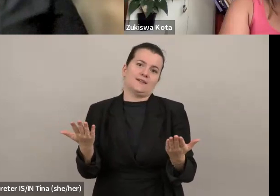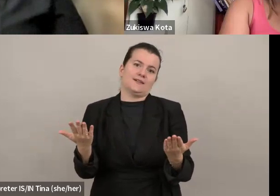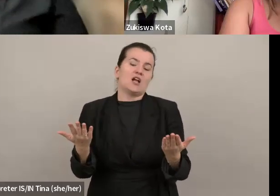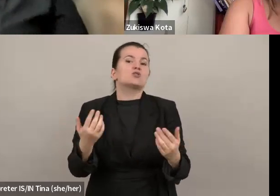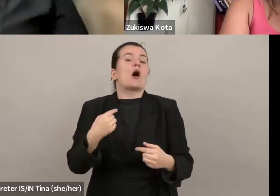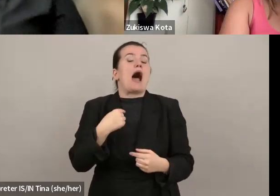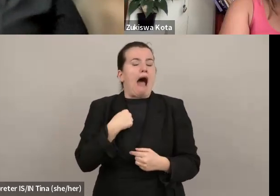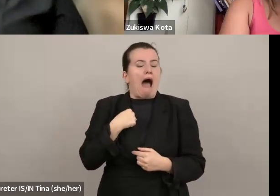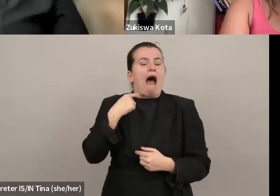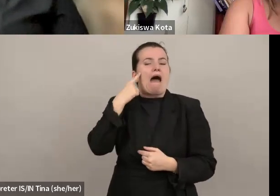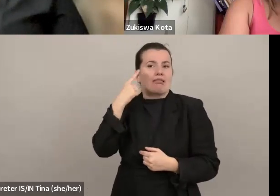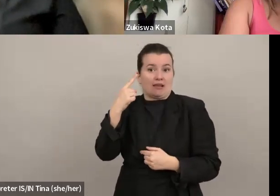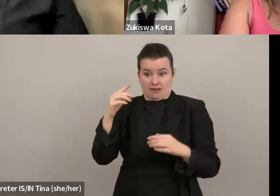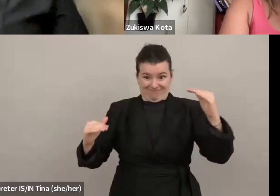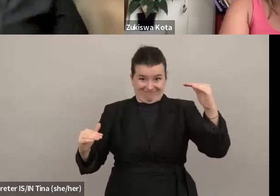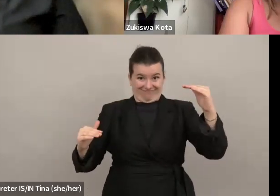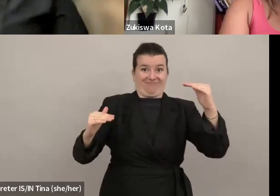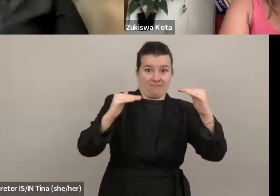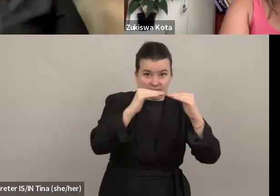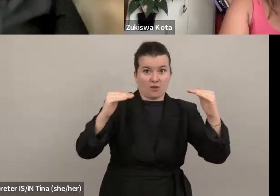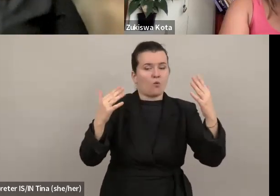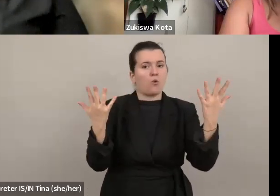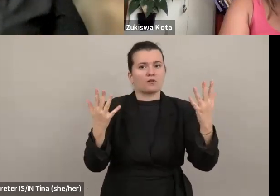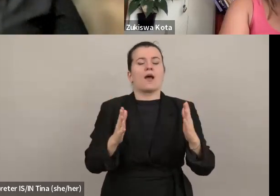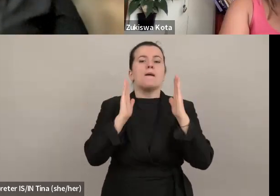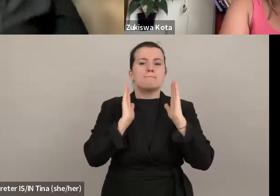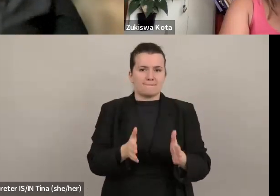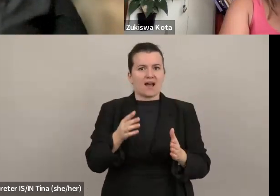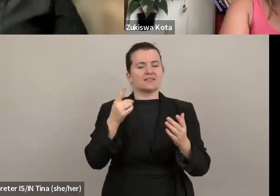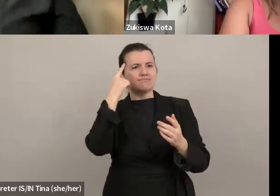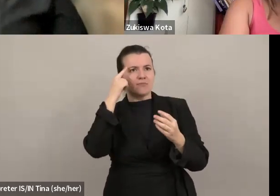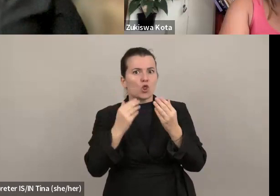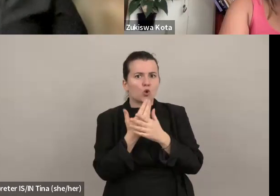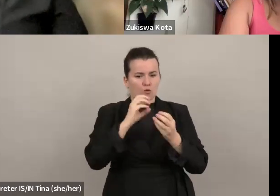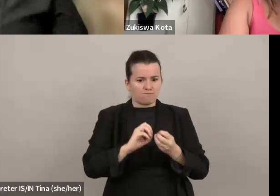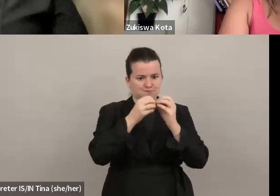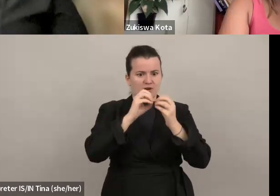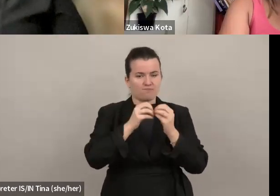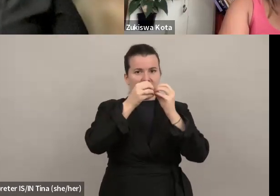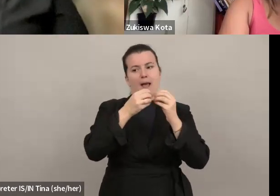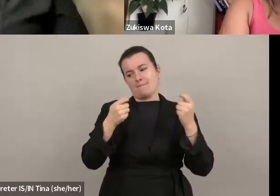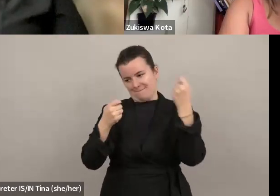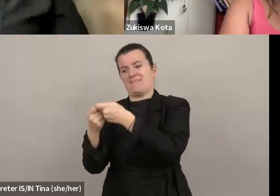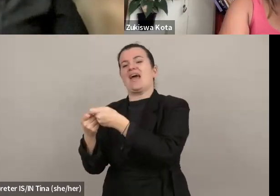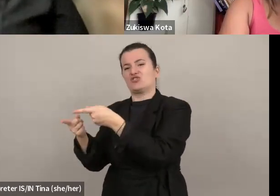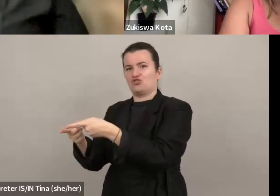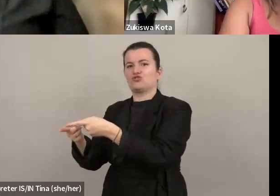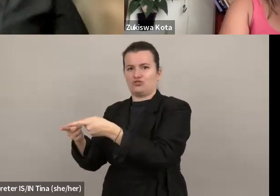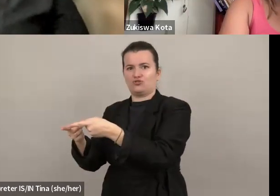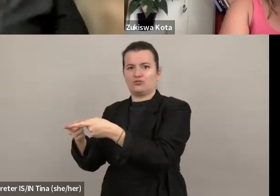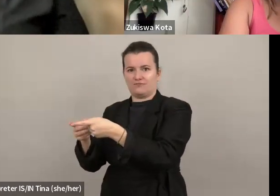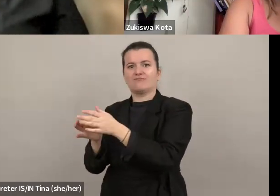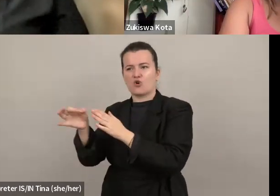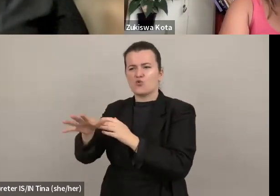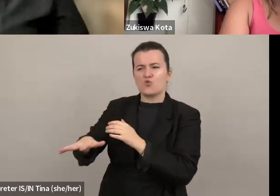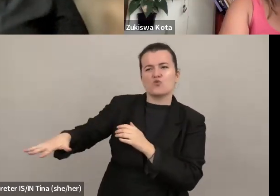will take will be that we create solutions that speak to the context, and we appreciate the nuances